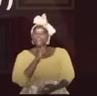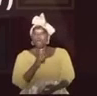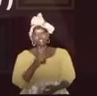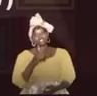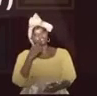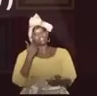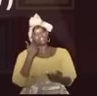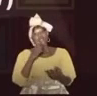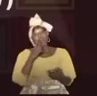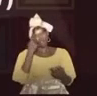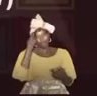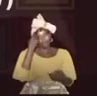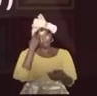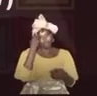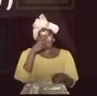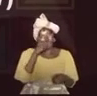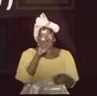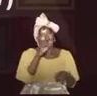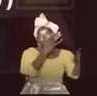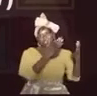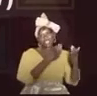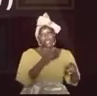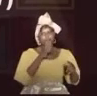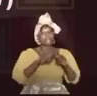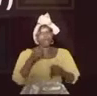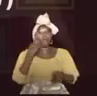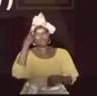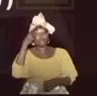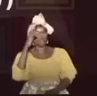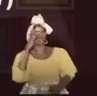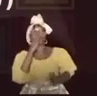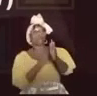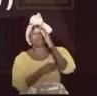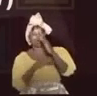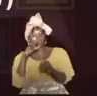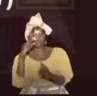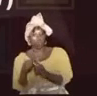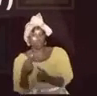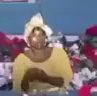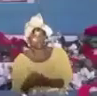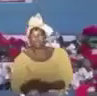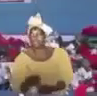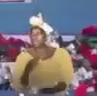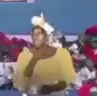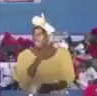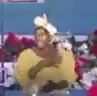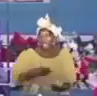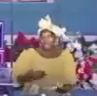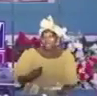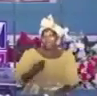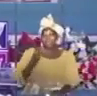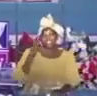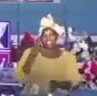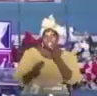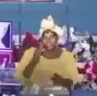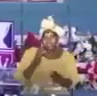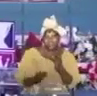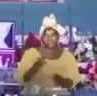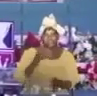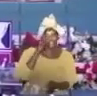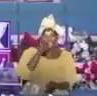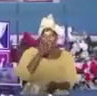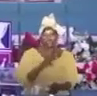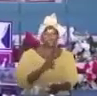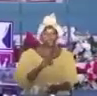on his word. The Lord visited Joshua Selman as he has said. If you cannot find what God has said, you will